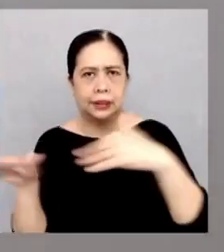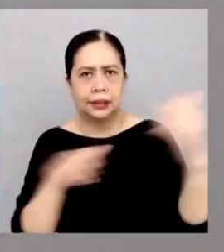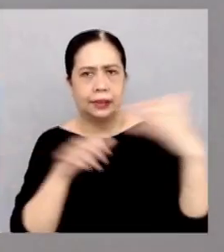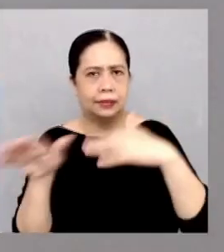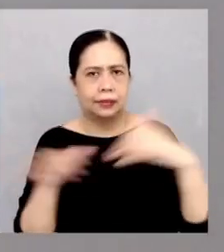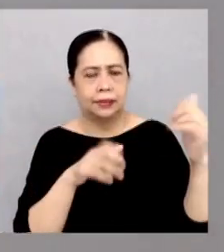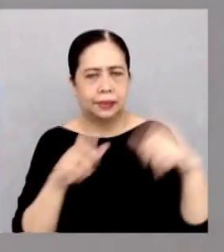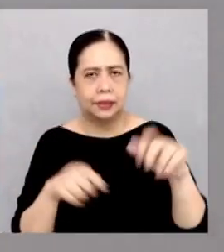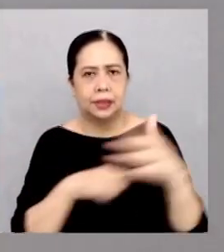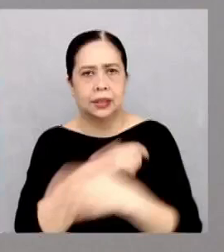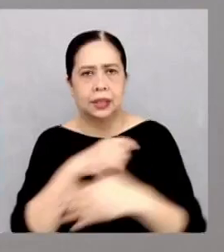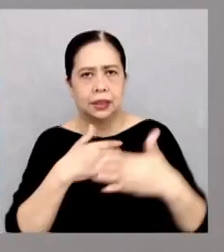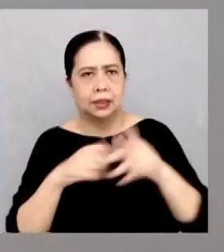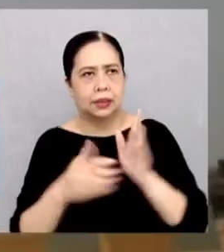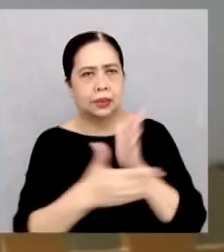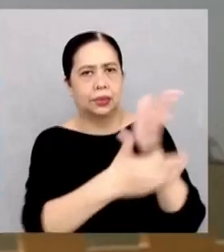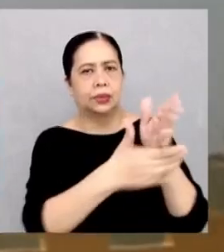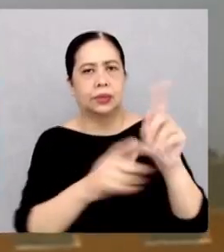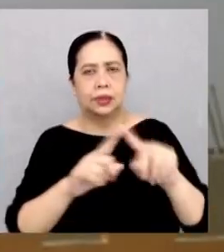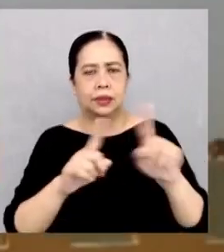and nearby areas.